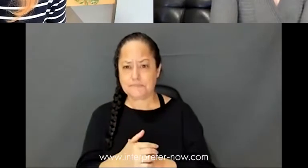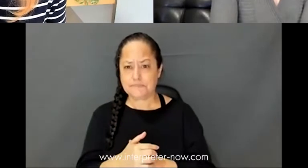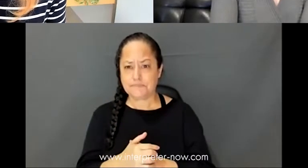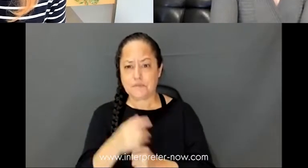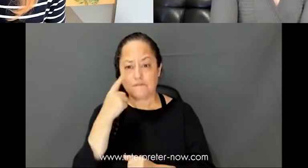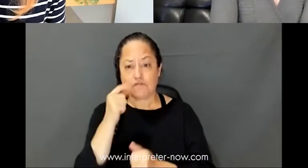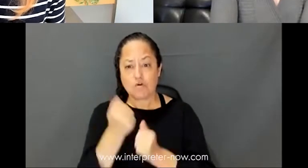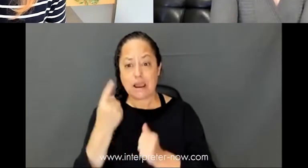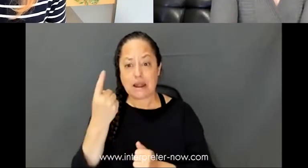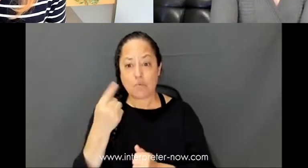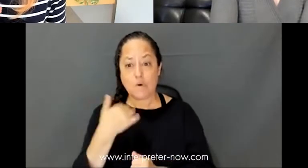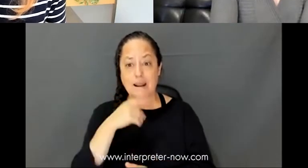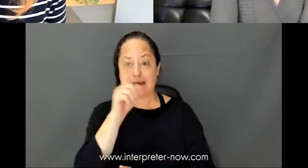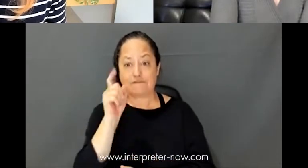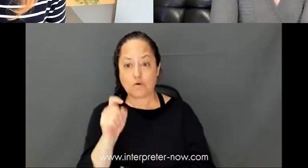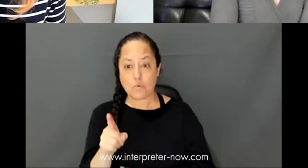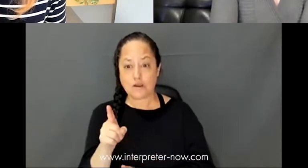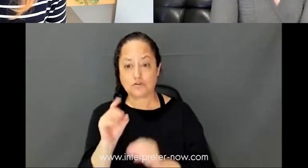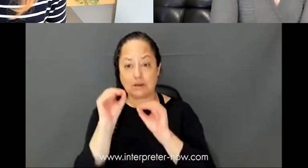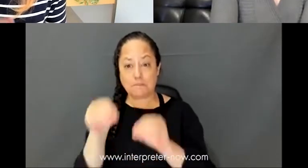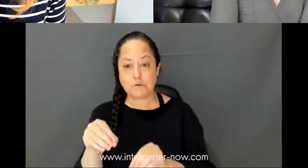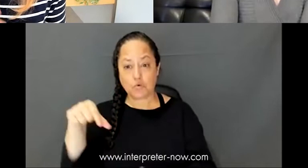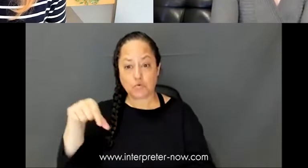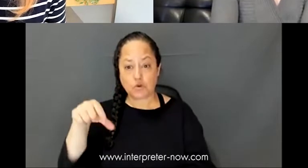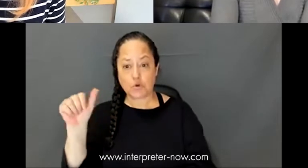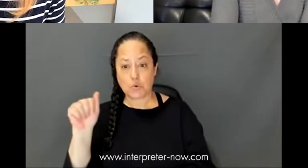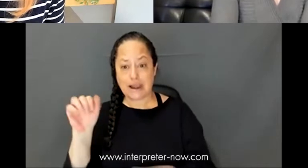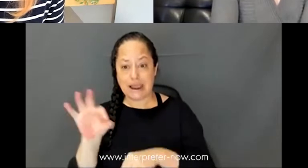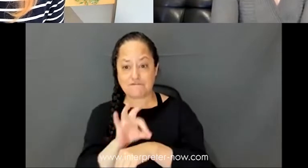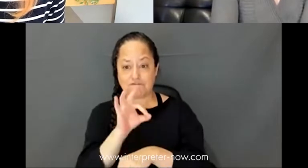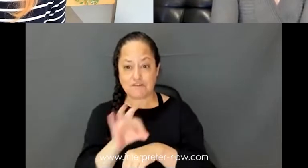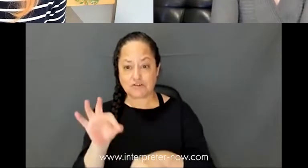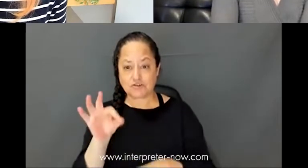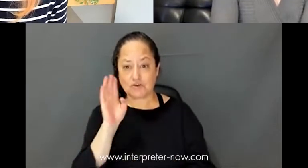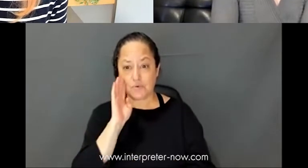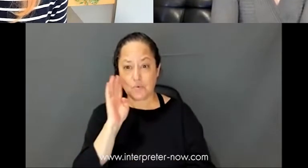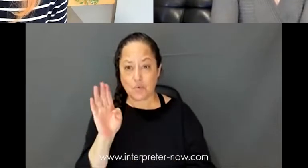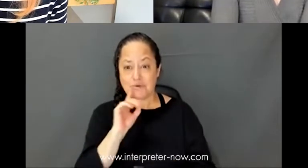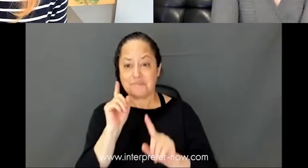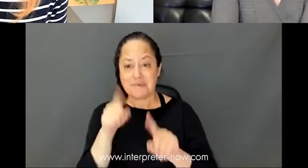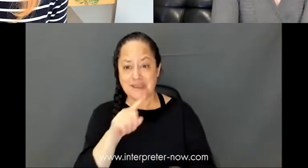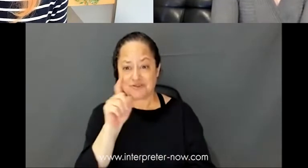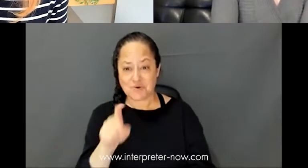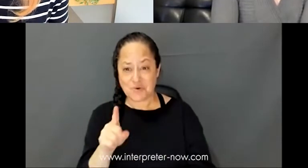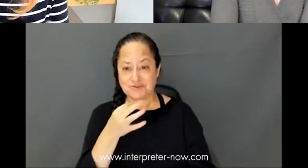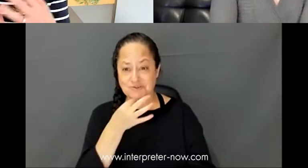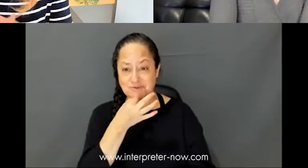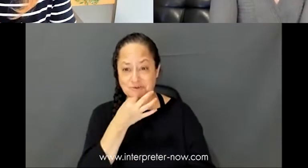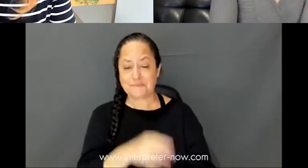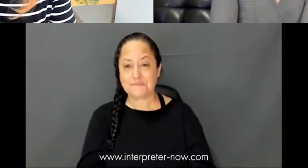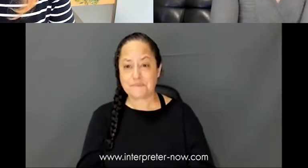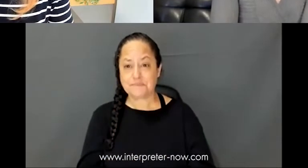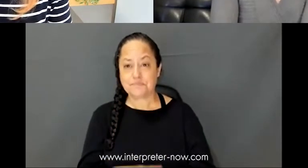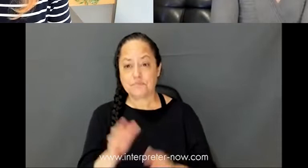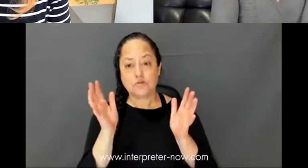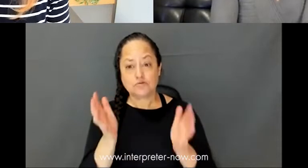anybody who has questions, if you could put them in the Q&A function, we will answer questions shortly. So let's talk about